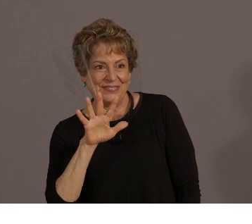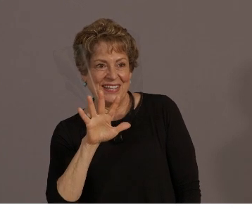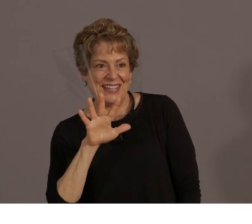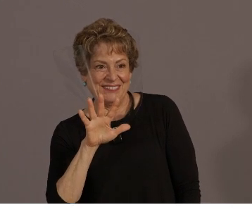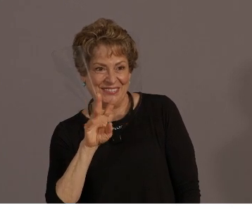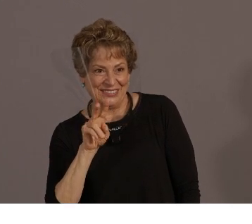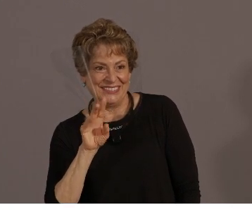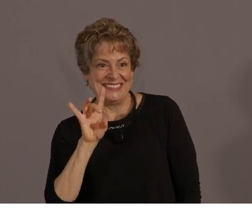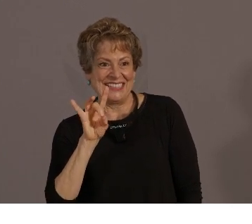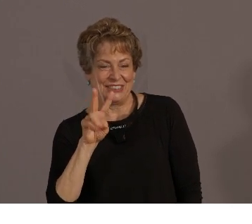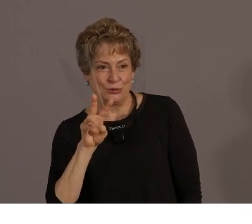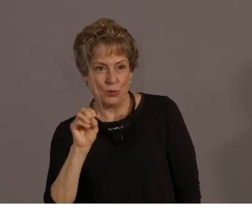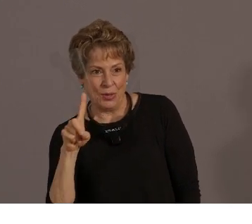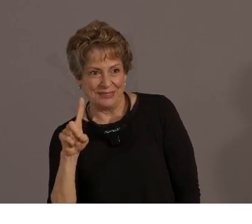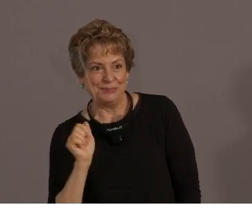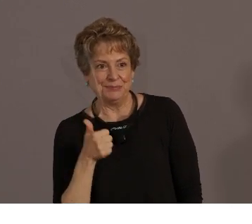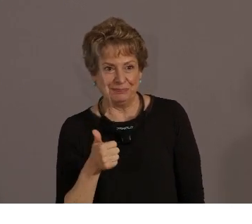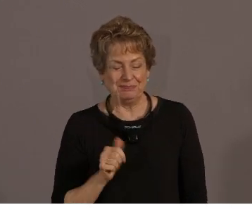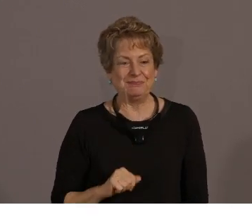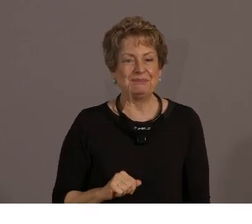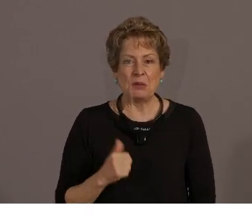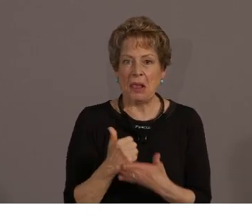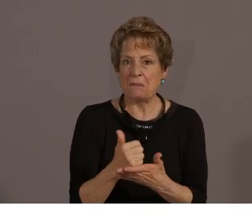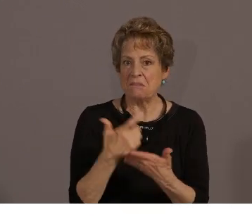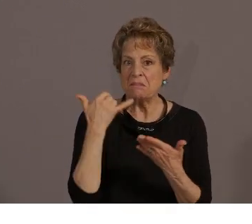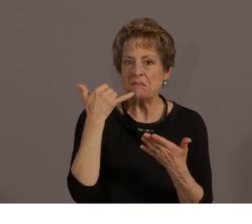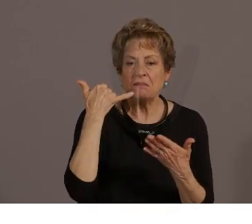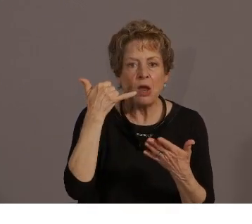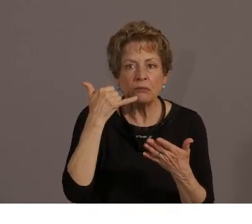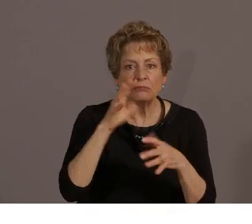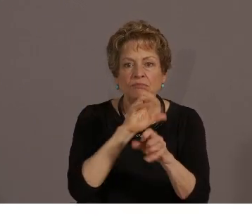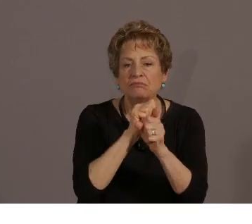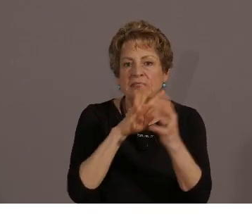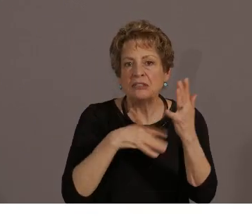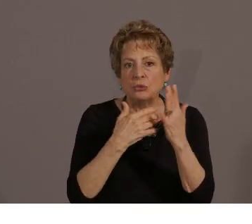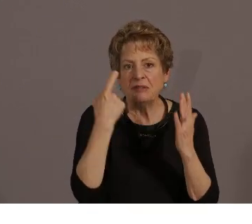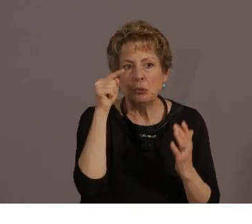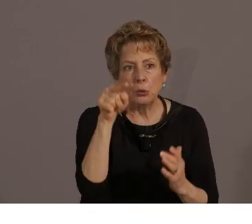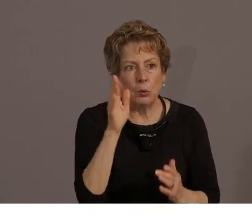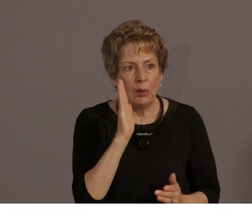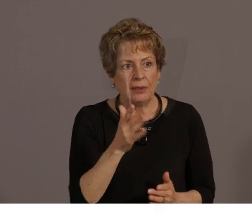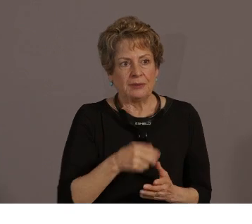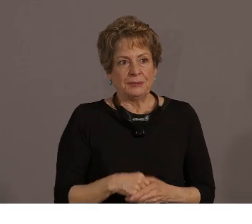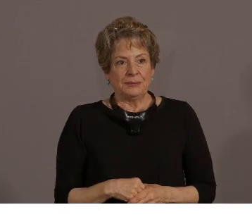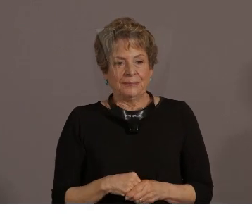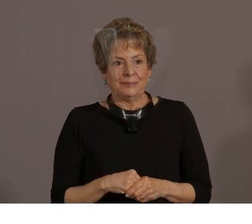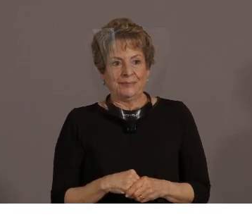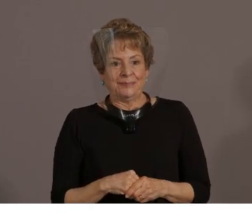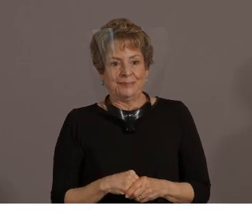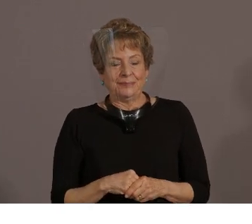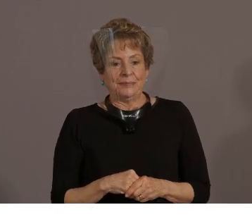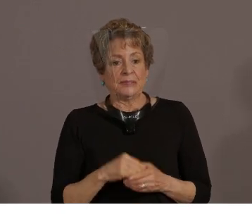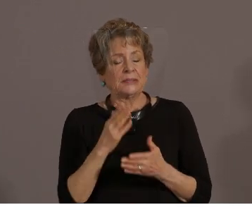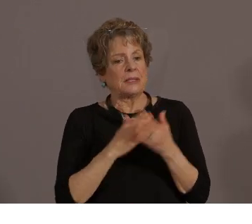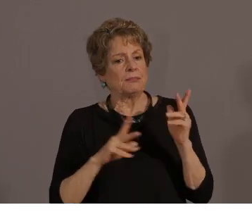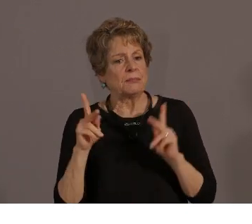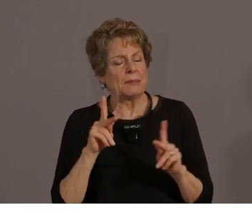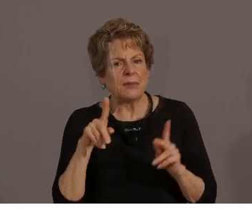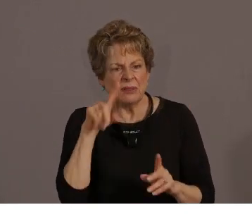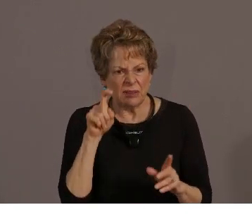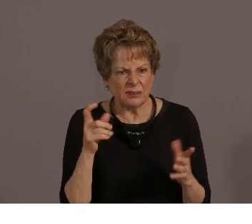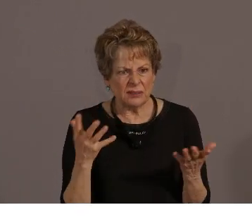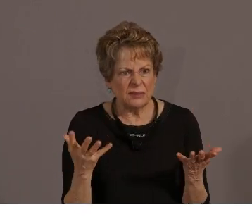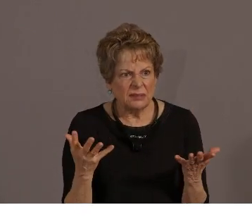a vaccine, appointments that have been canceled or people have rescheduled, we open up appointments to our